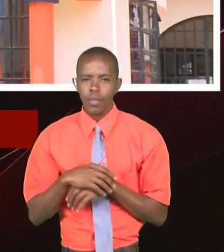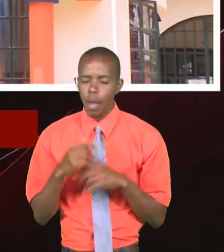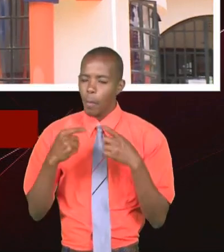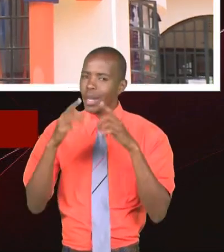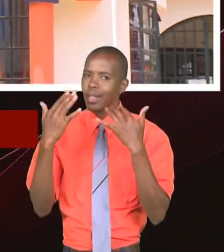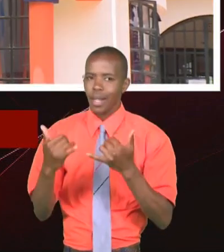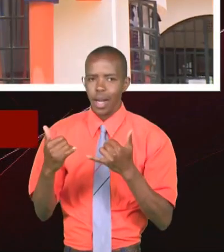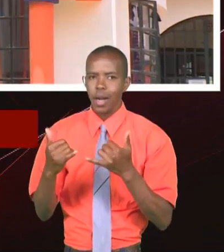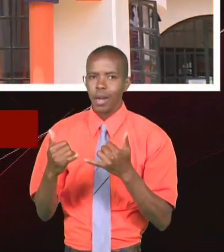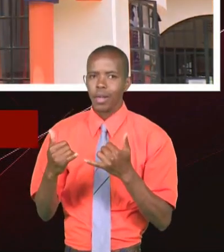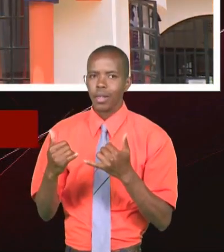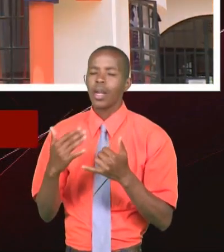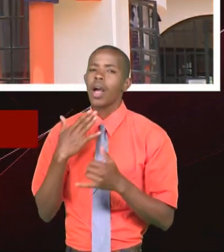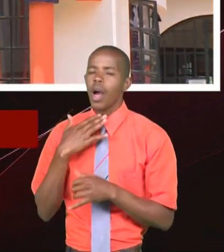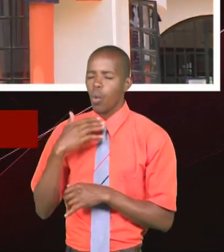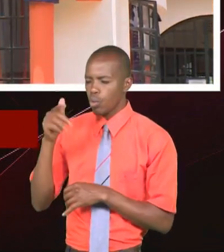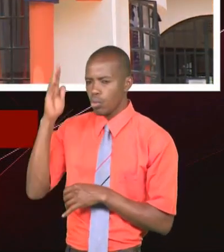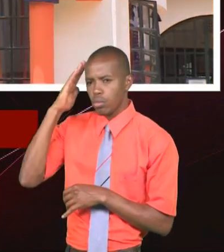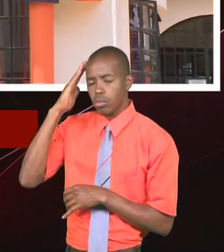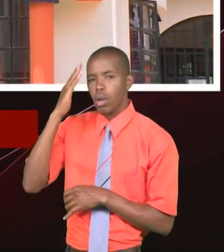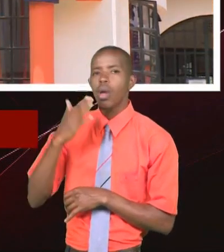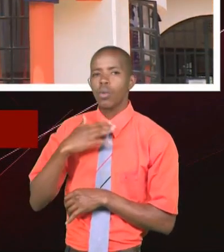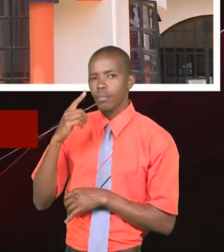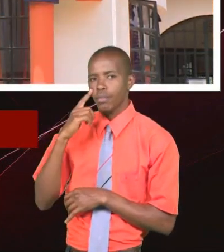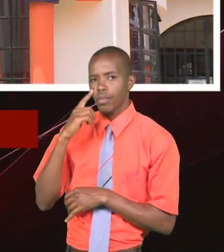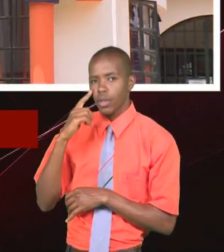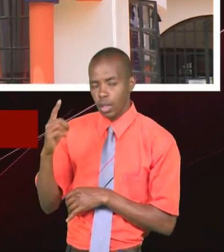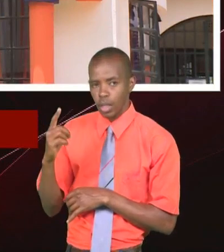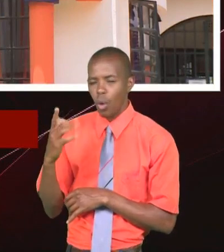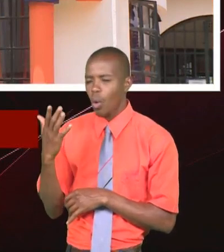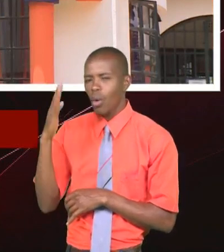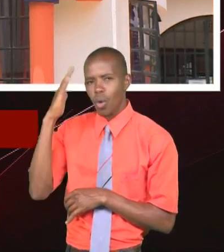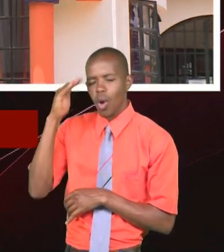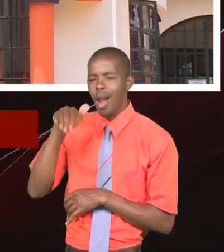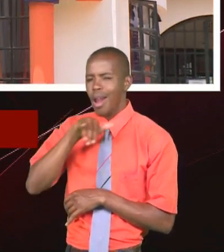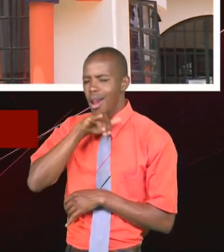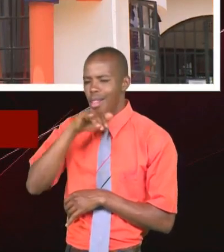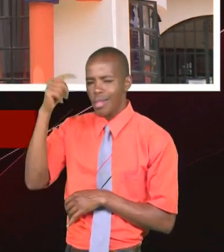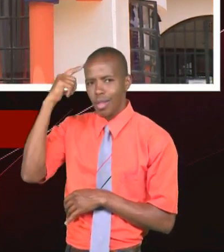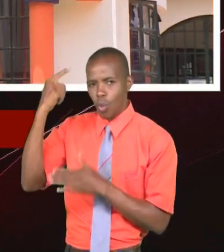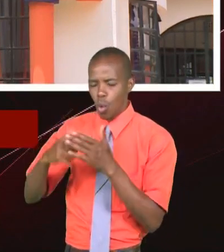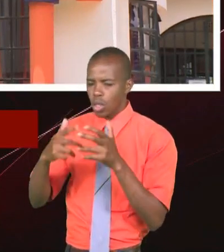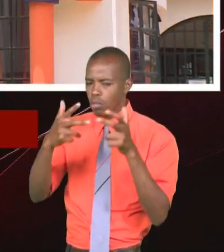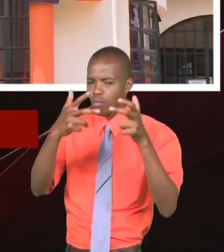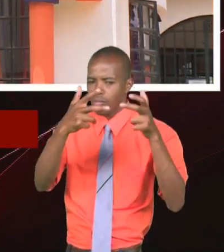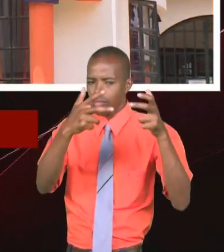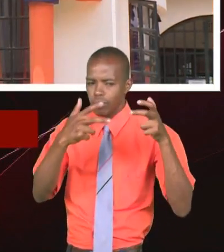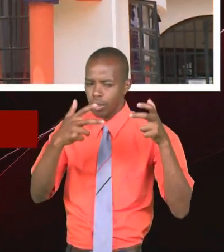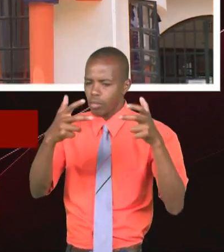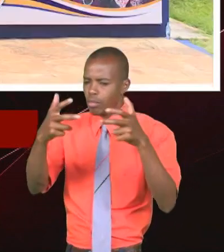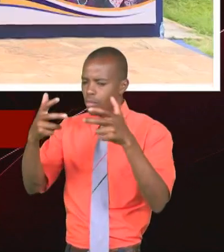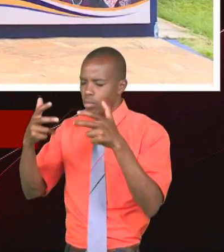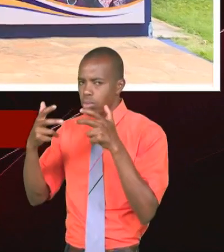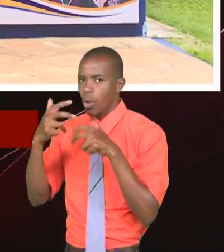now, there's something I want you to know. If you want to see, or if you want to know what Raila is thinking, listen to